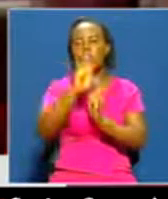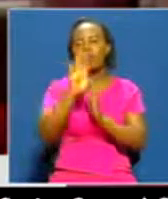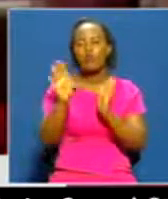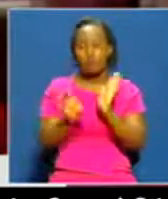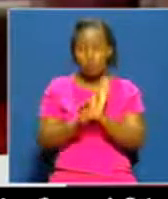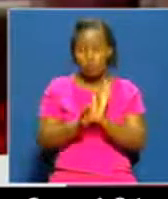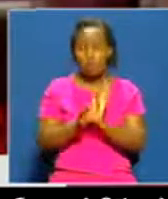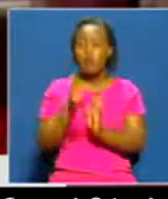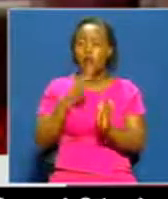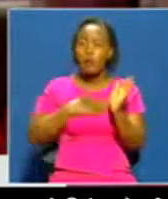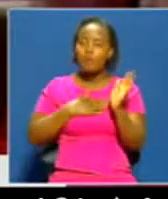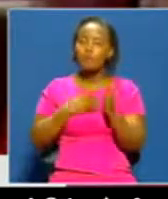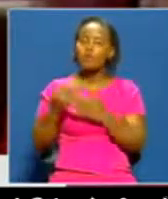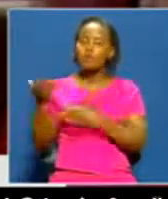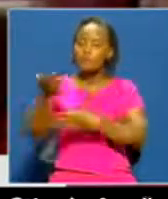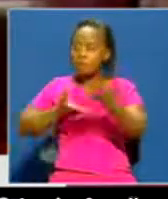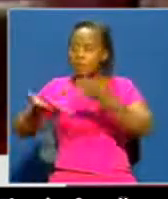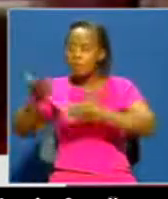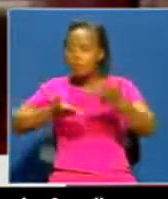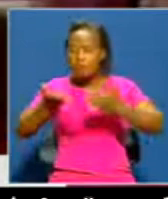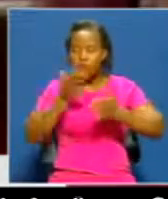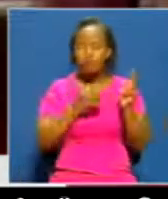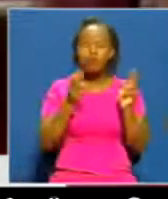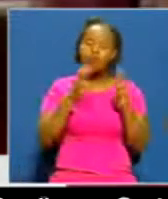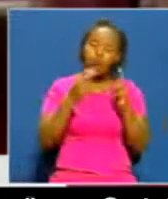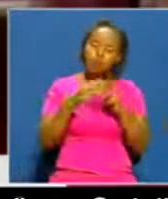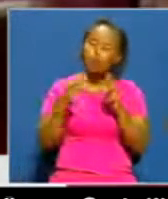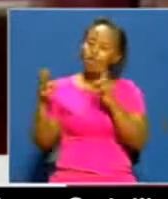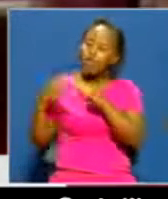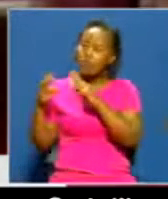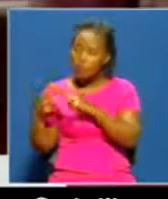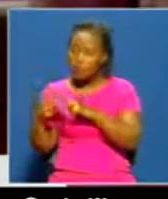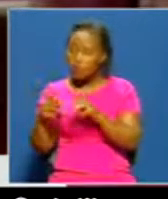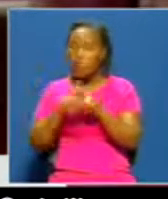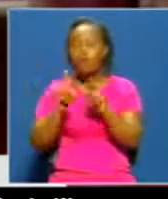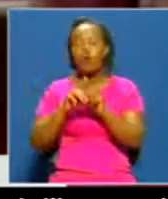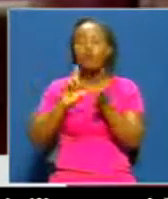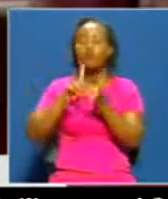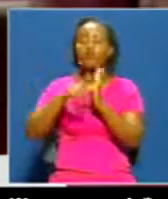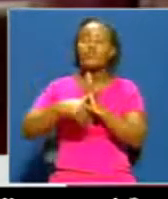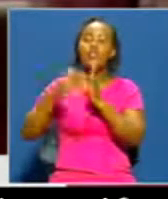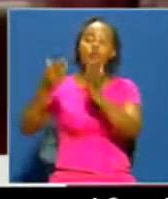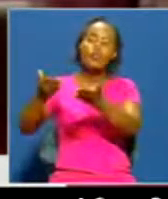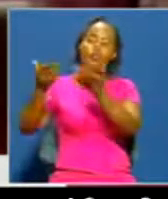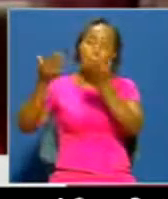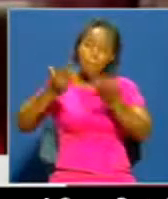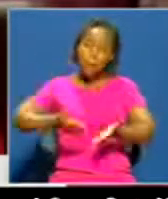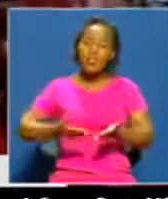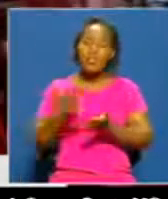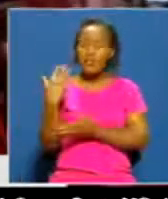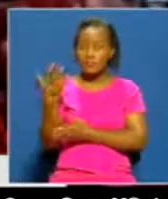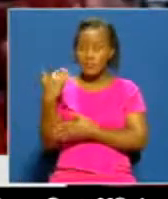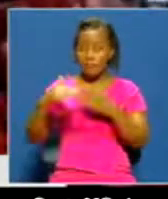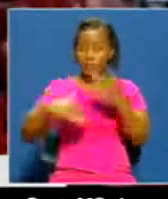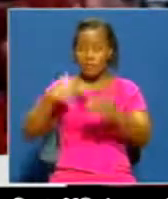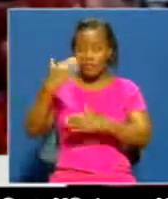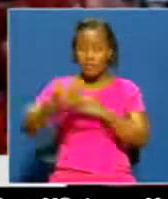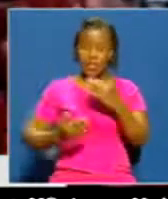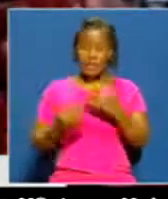necessary consultations and bring the statement within the next 2 weeks.